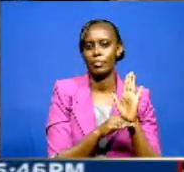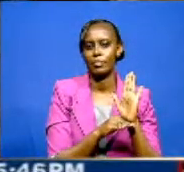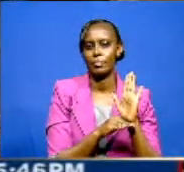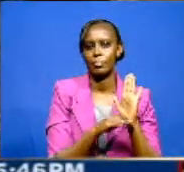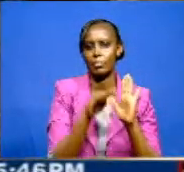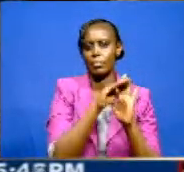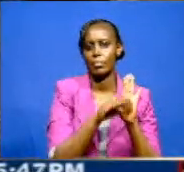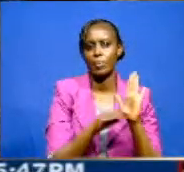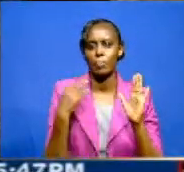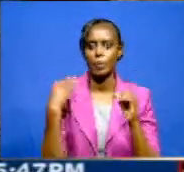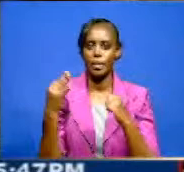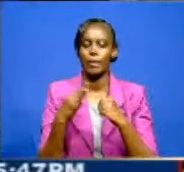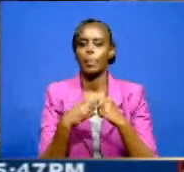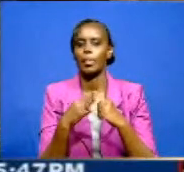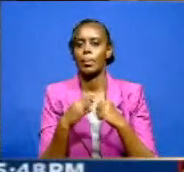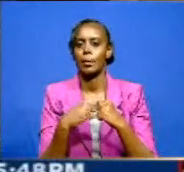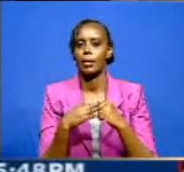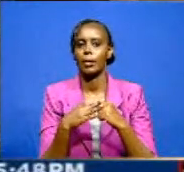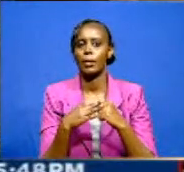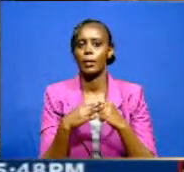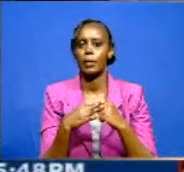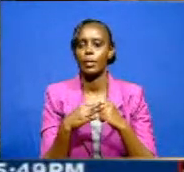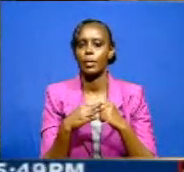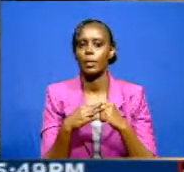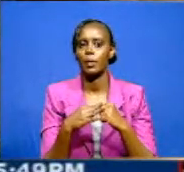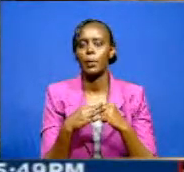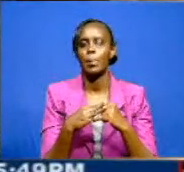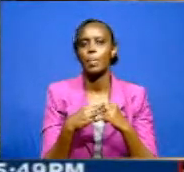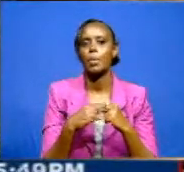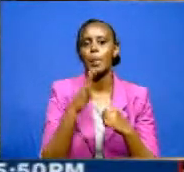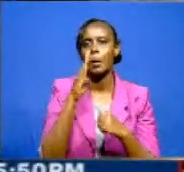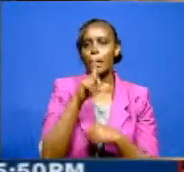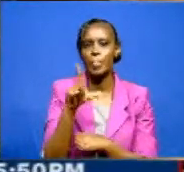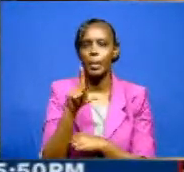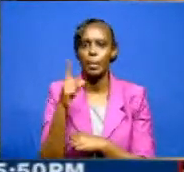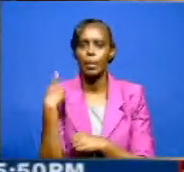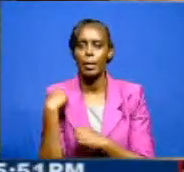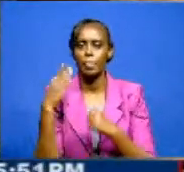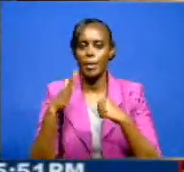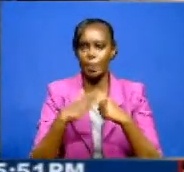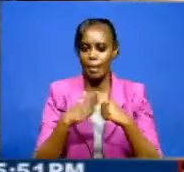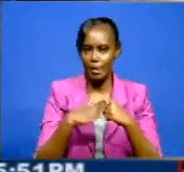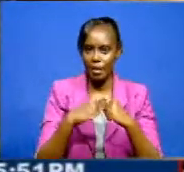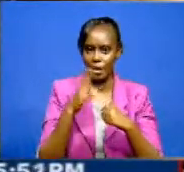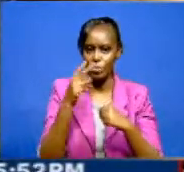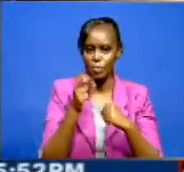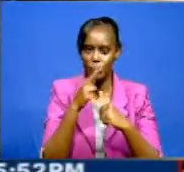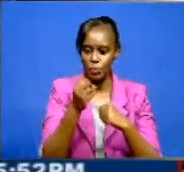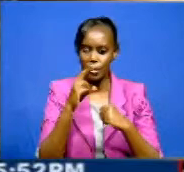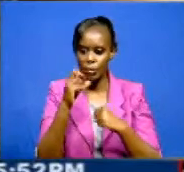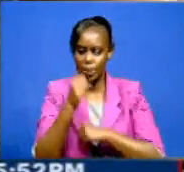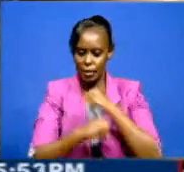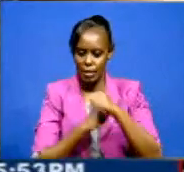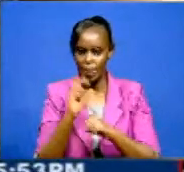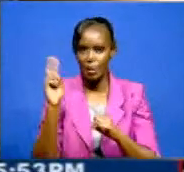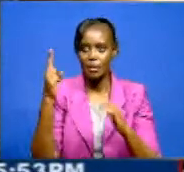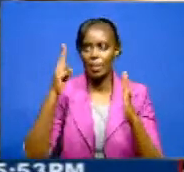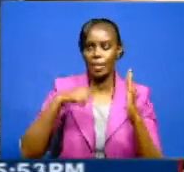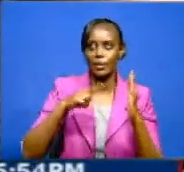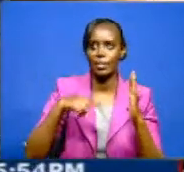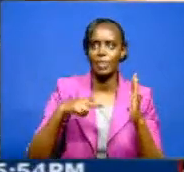Order number 8, the Mung Bean Bill, Senate Bills number 9 of 2020, second